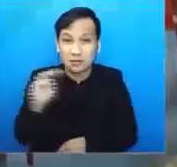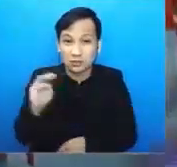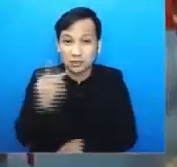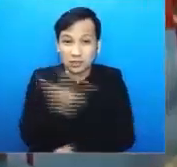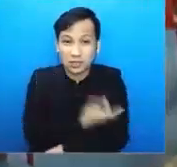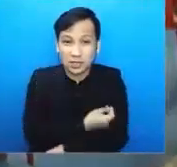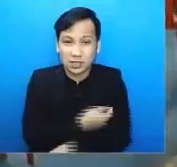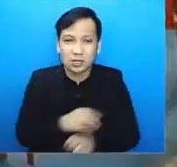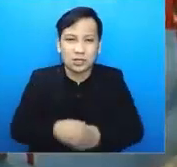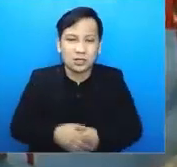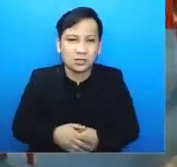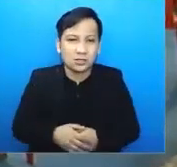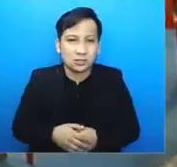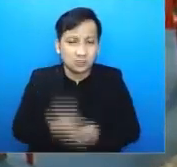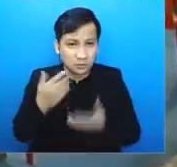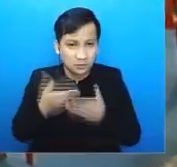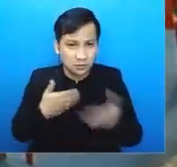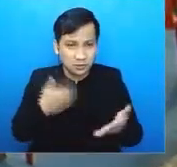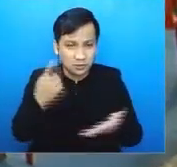pre-registered